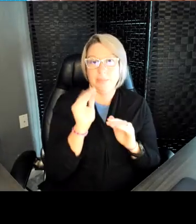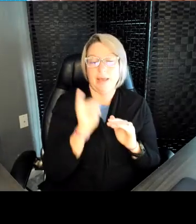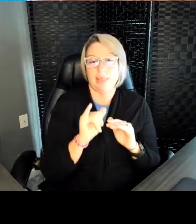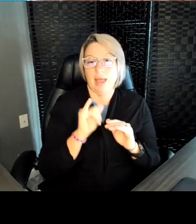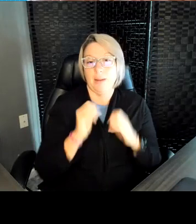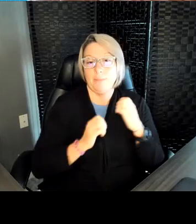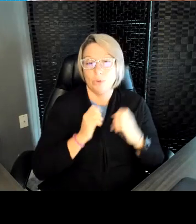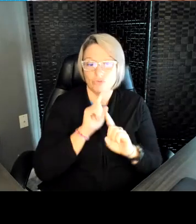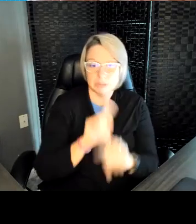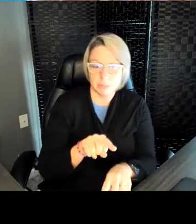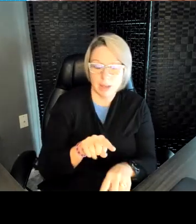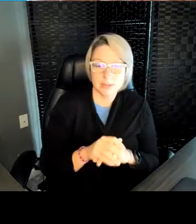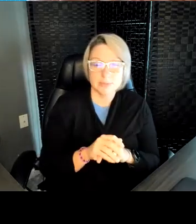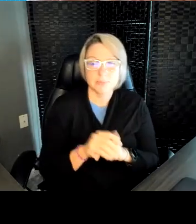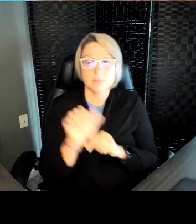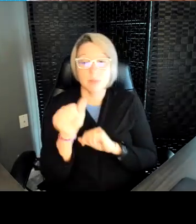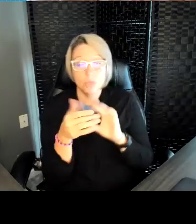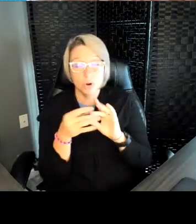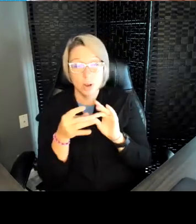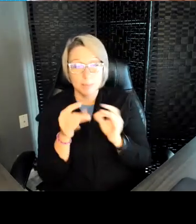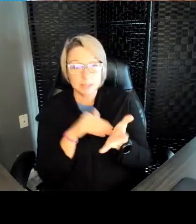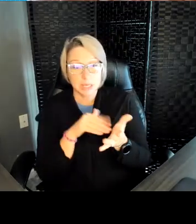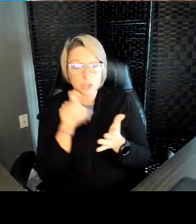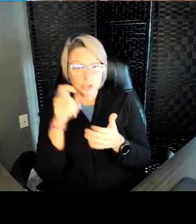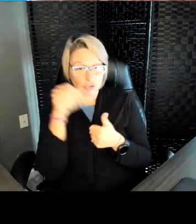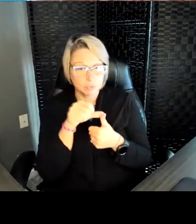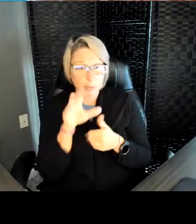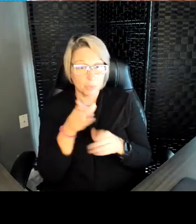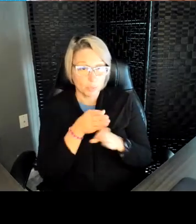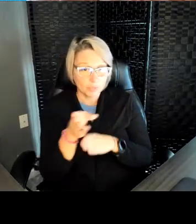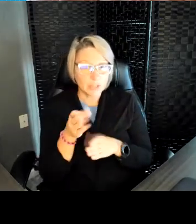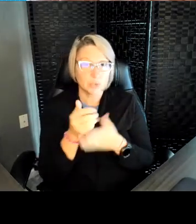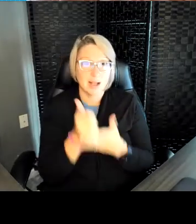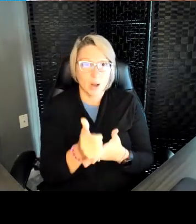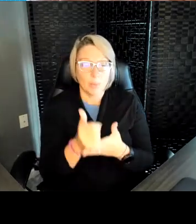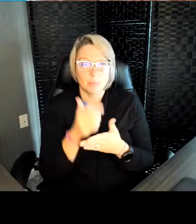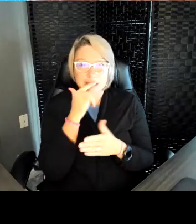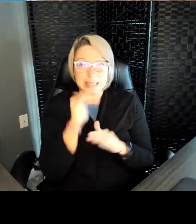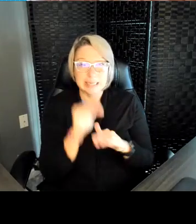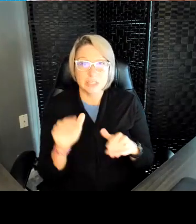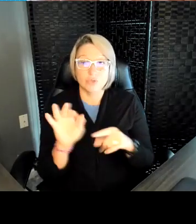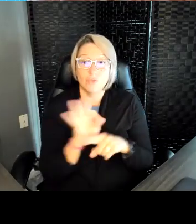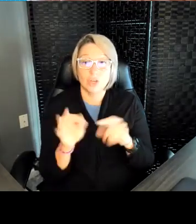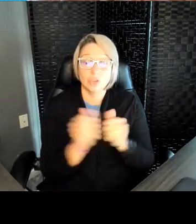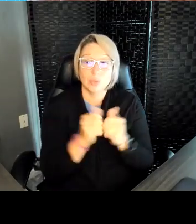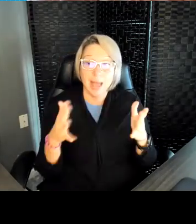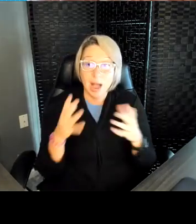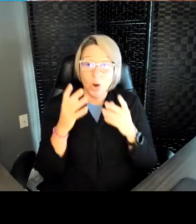the doctor needs to remember that there are professionals who help kids to function without eyes and ears.